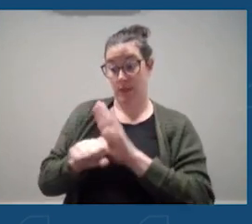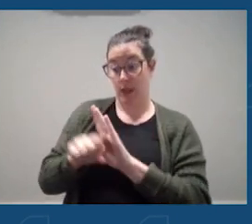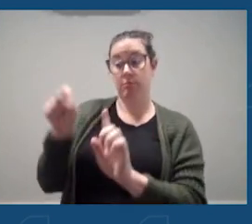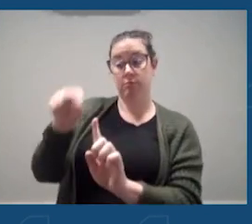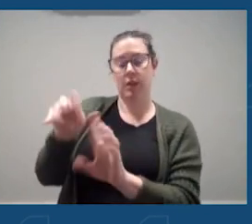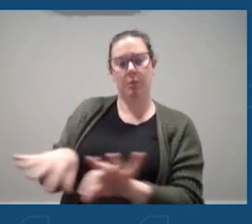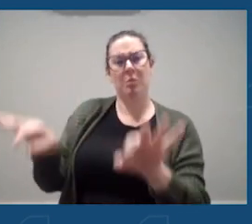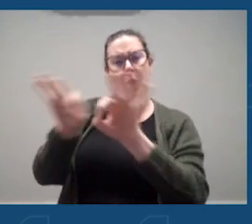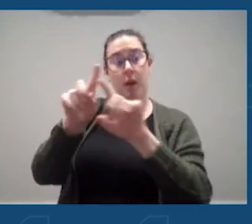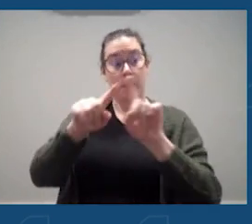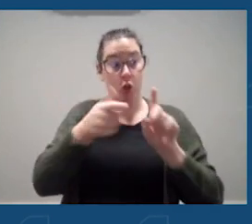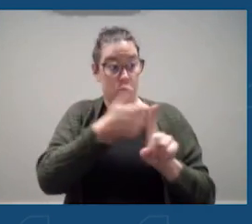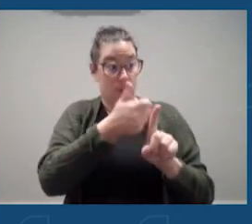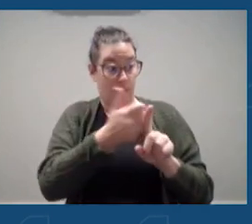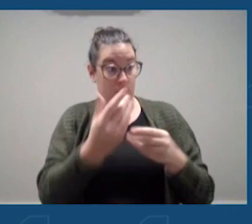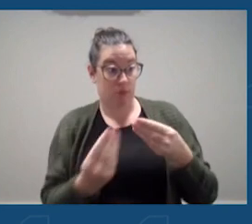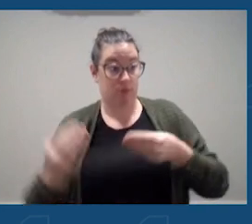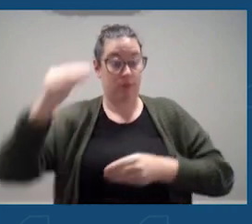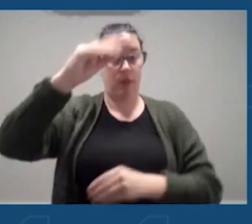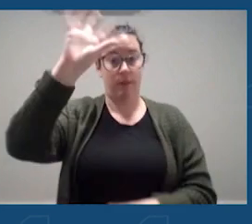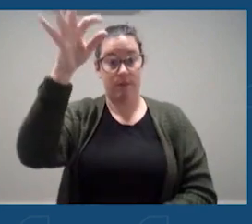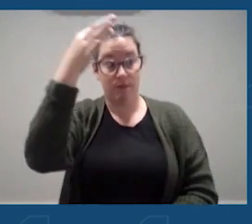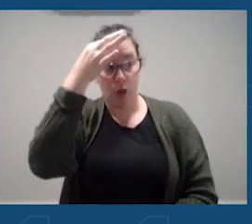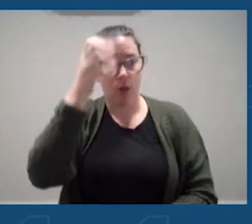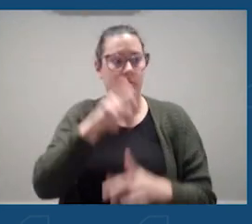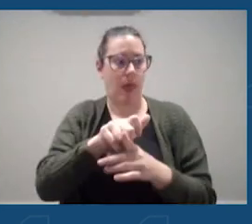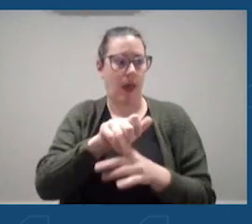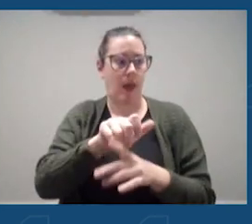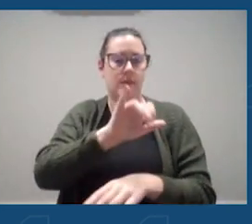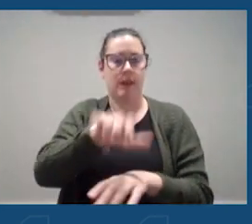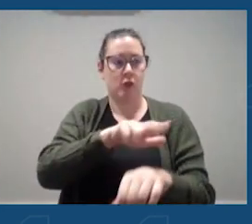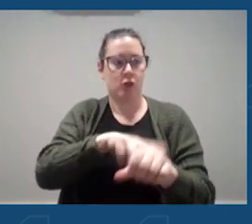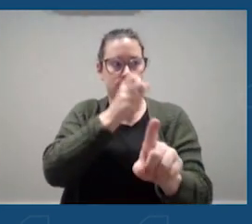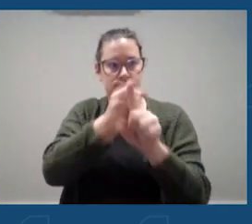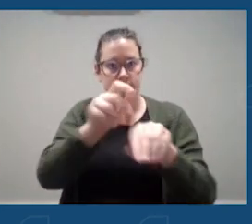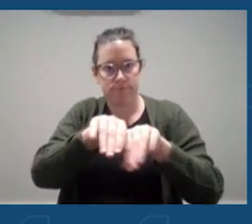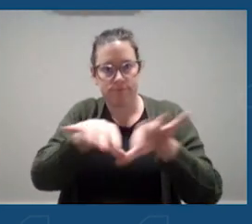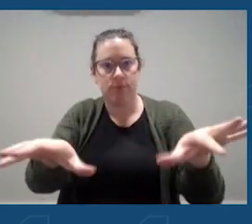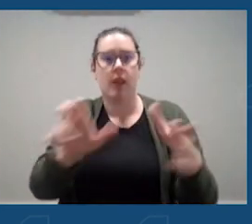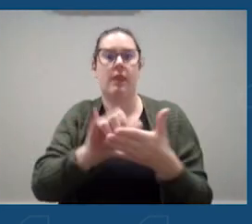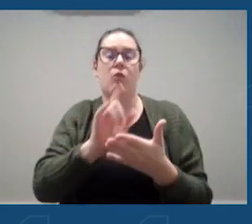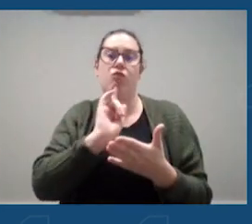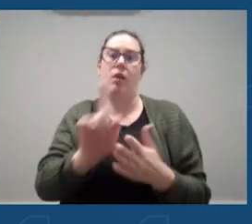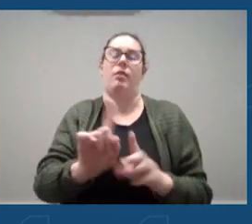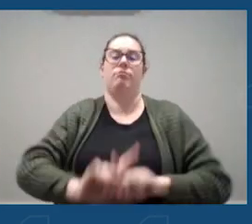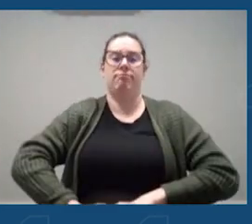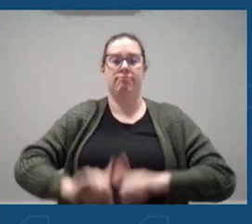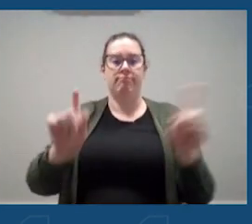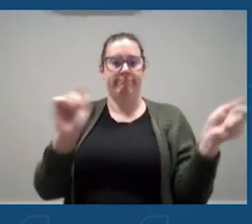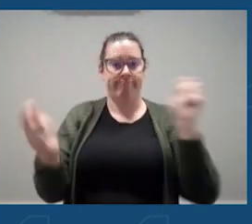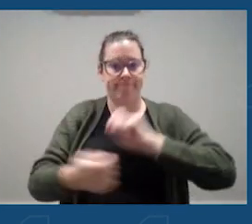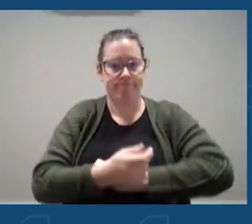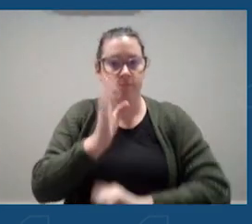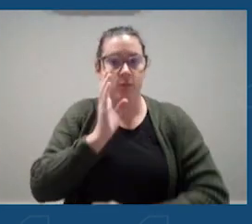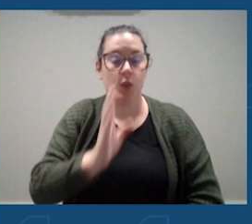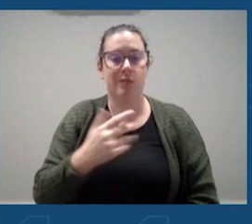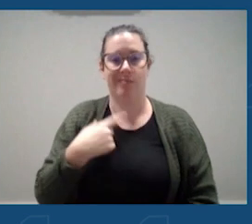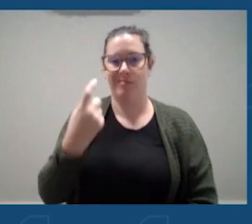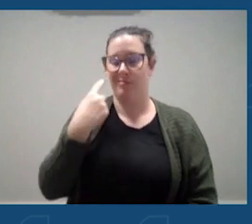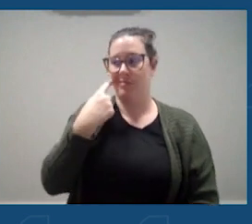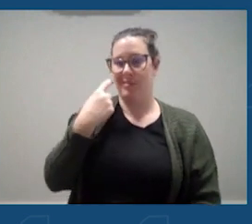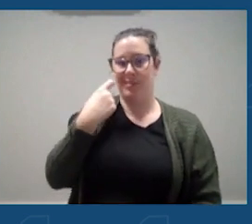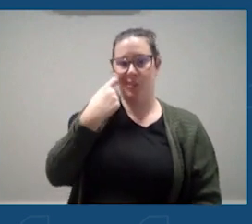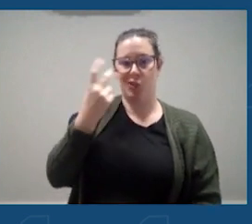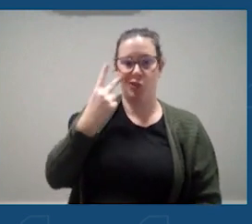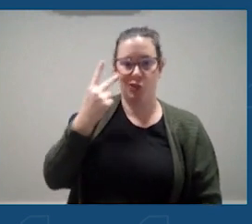what you do at the federal level has a national impact, and that is making a profound difference. So I just saw an exhibit. I'm sure you'll all